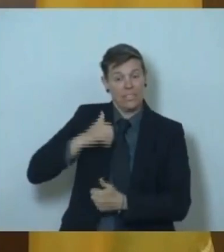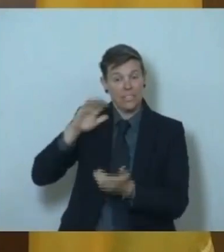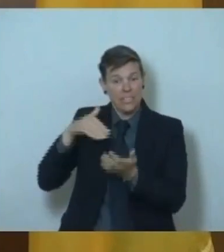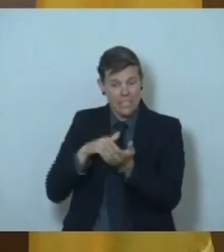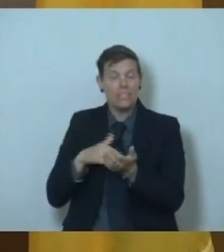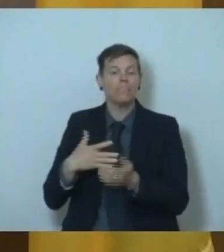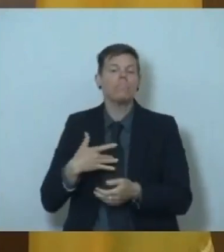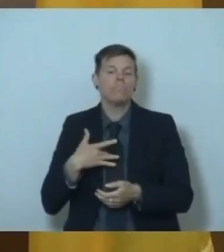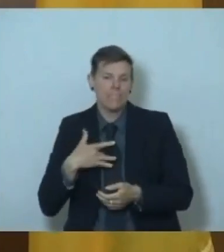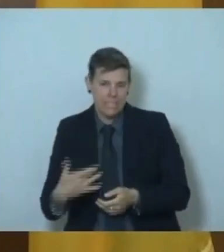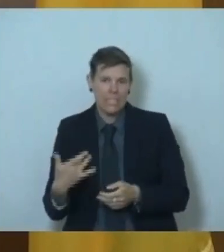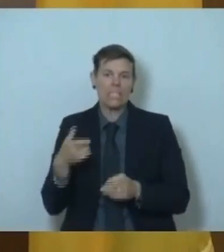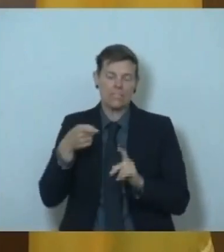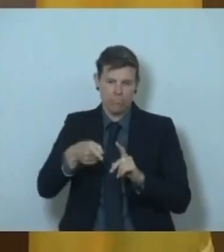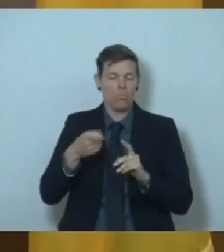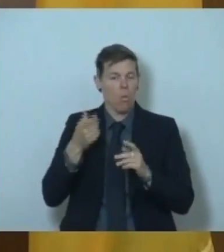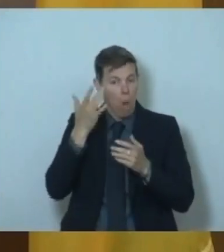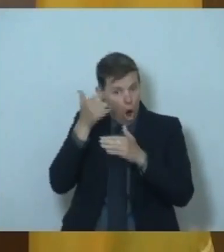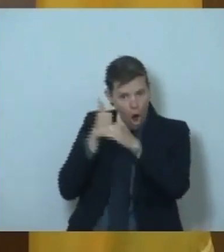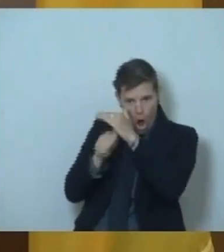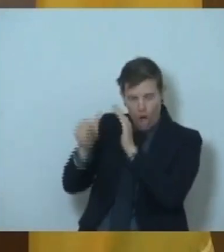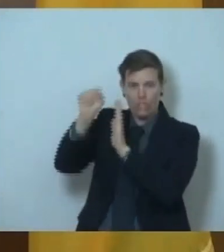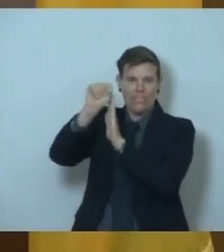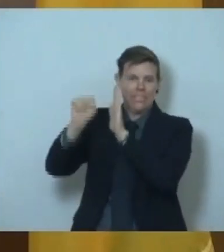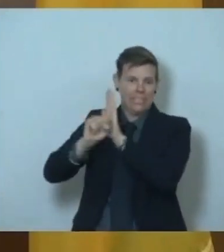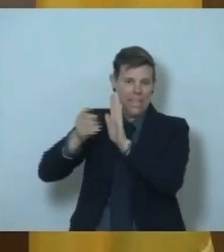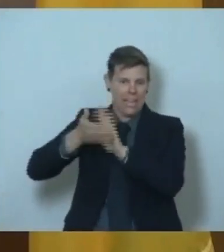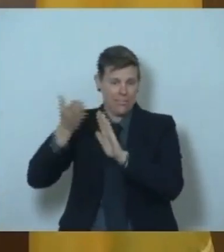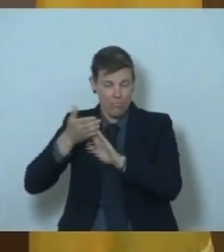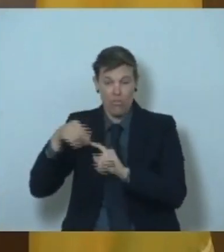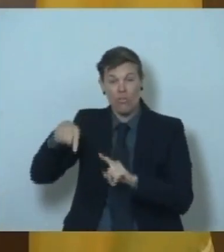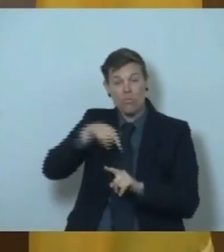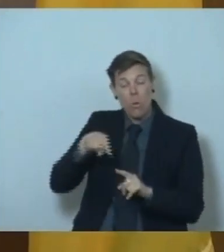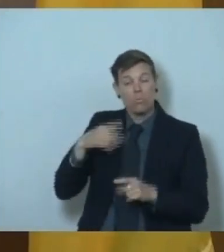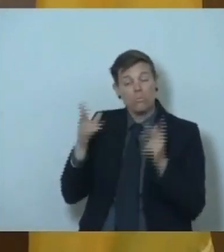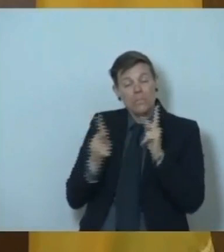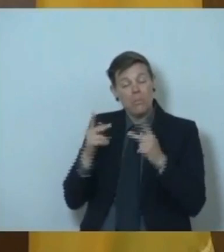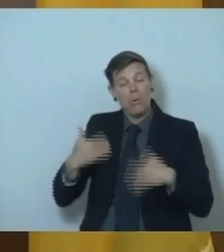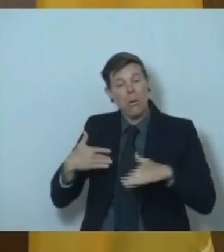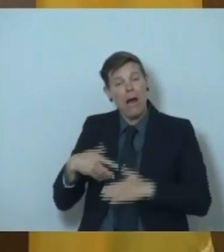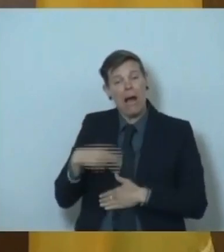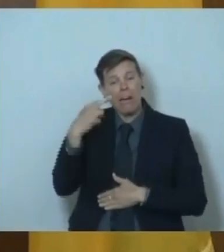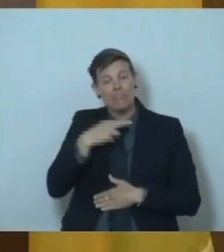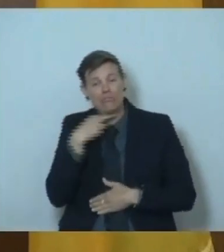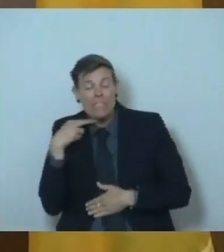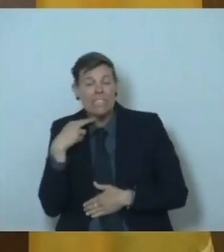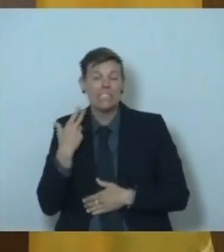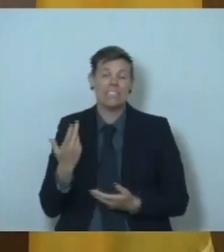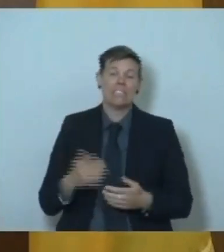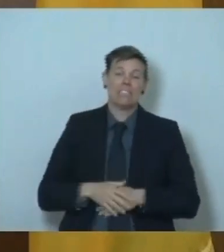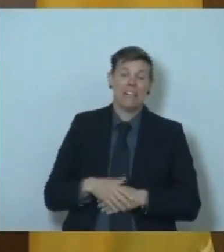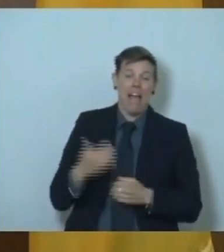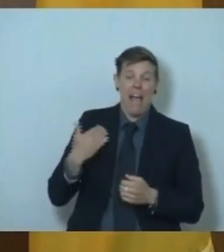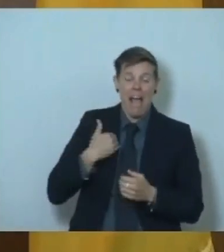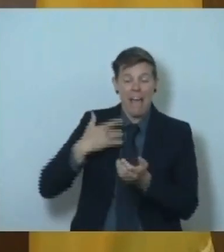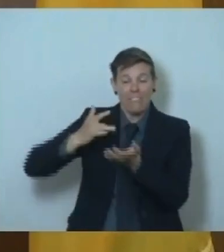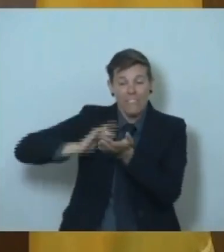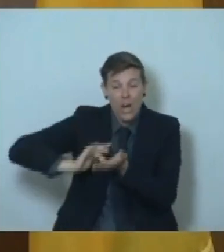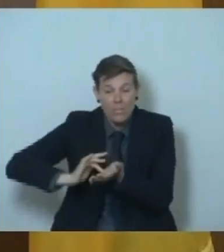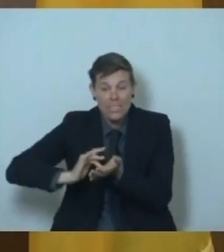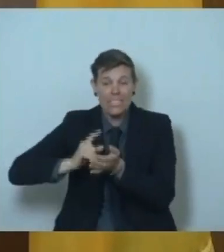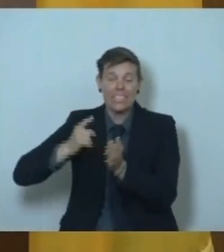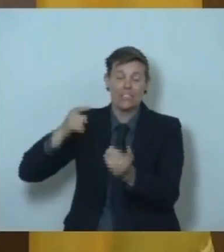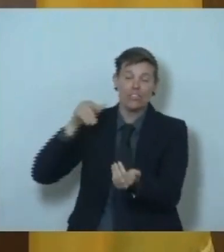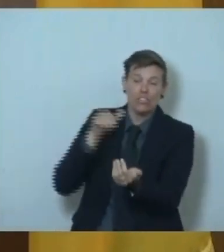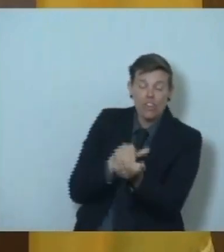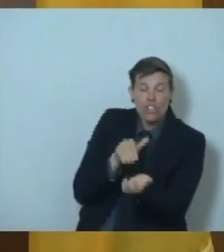Those caregivers, those doctors, the pharmacists, the supplies that come in. You're asymptomatic, you pick that up by people